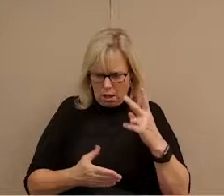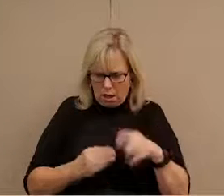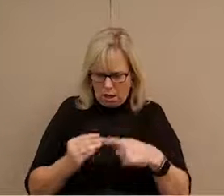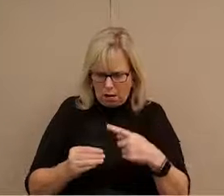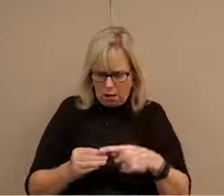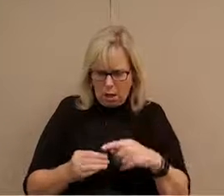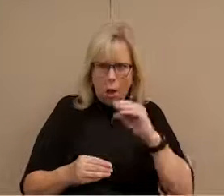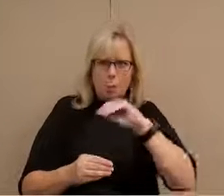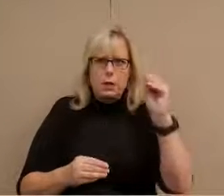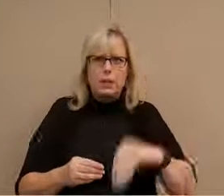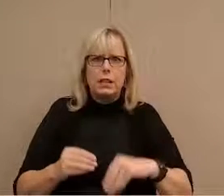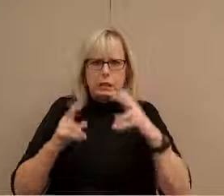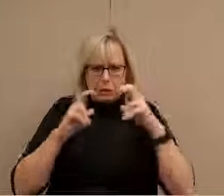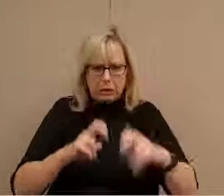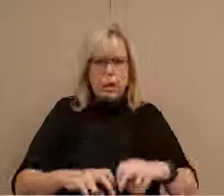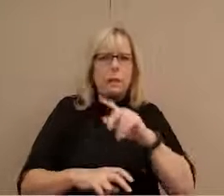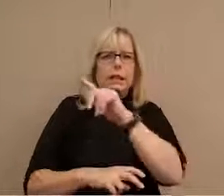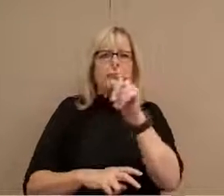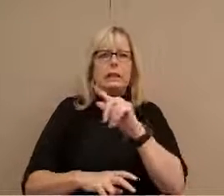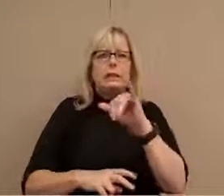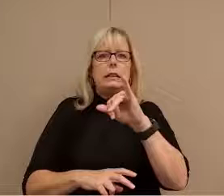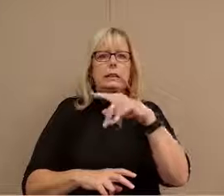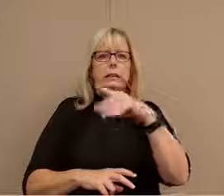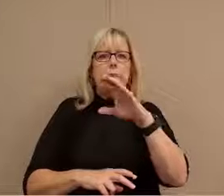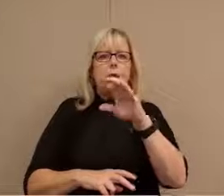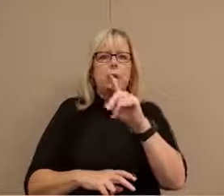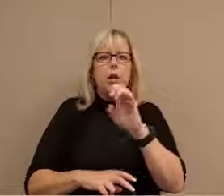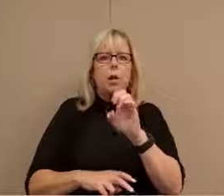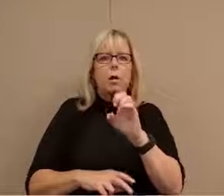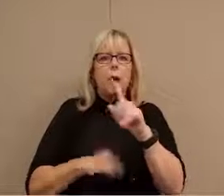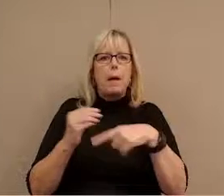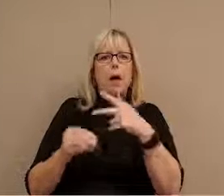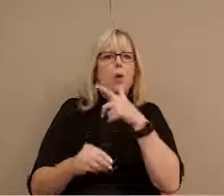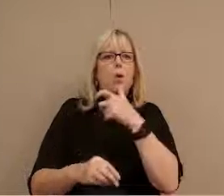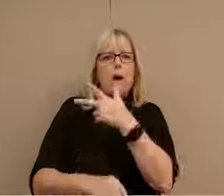the percentage breakdowns by zip code in terms of vaccination percentages.